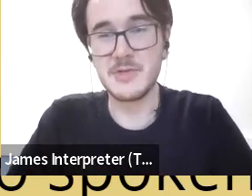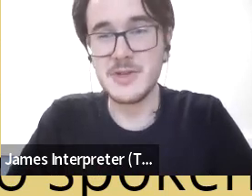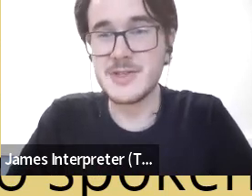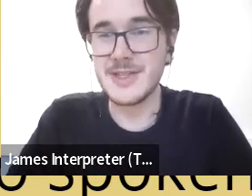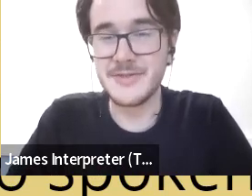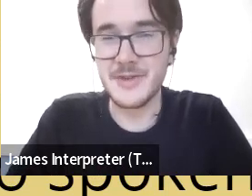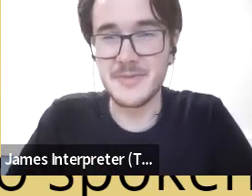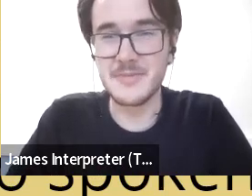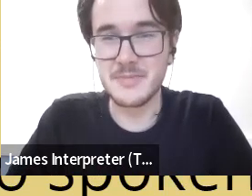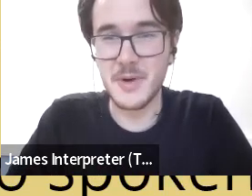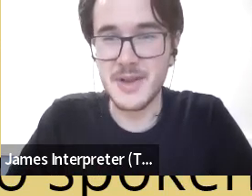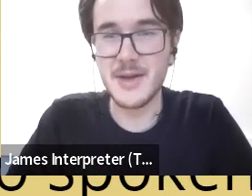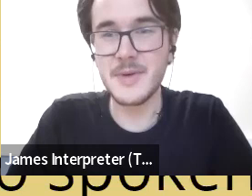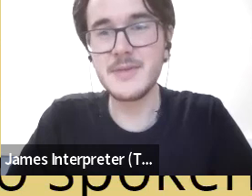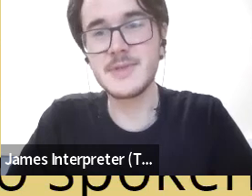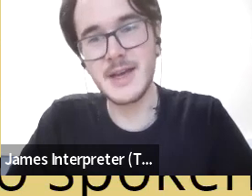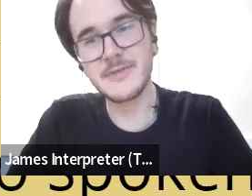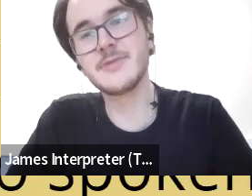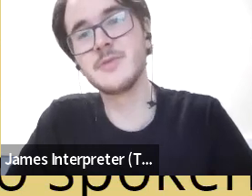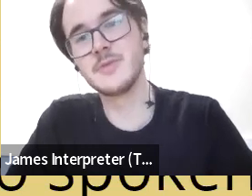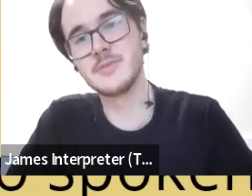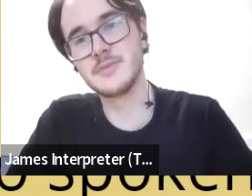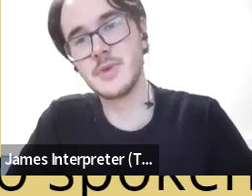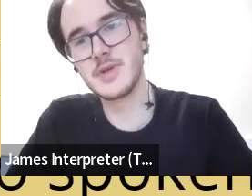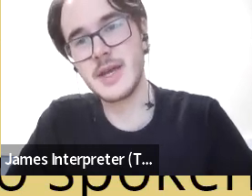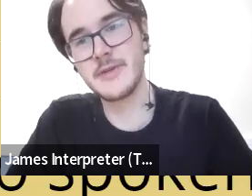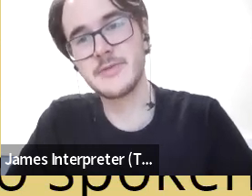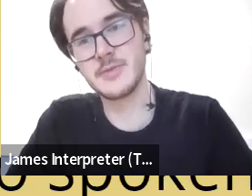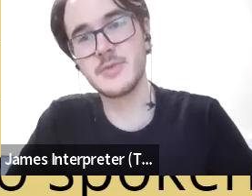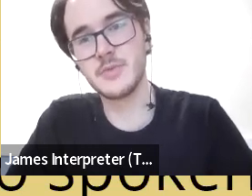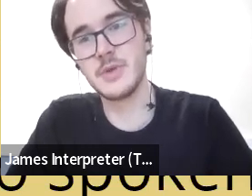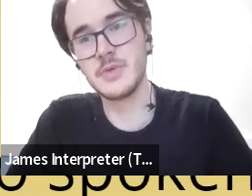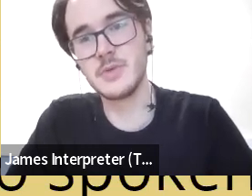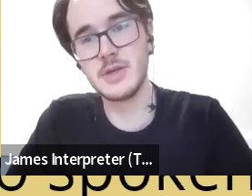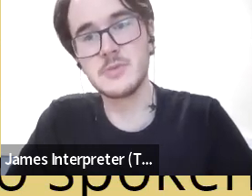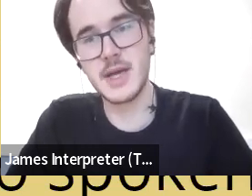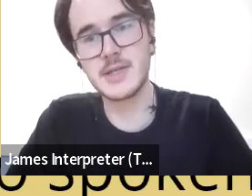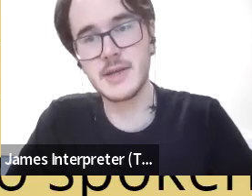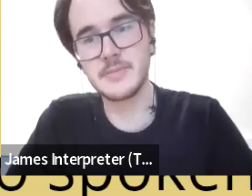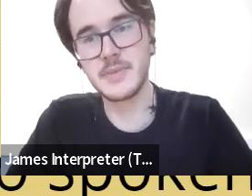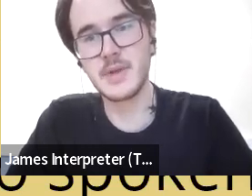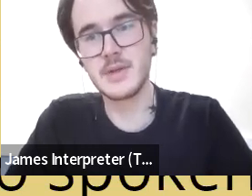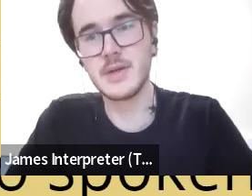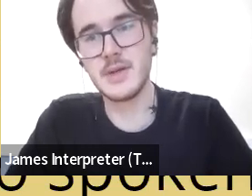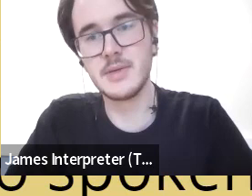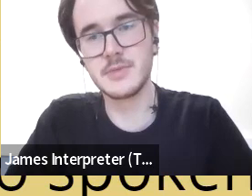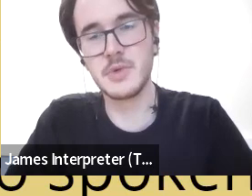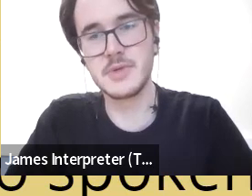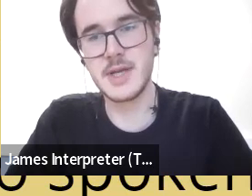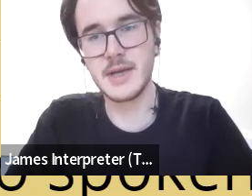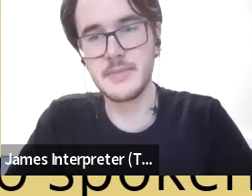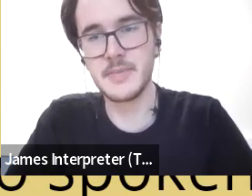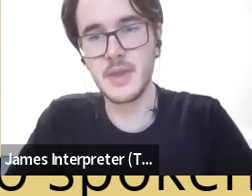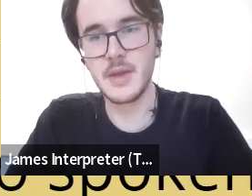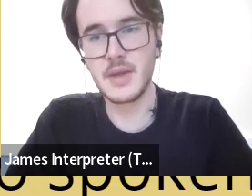That's what you'd use if you were born that way, deaf, born deaf. We would really use BSL. So we